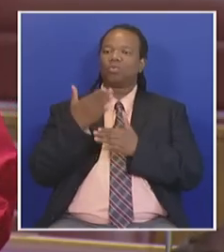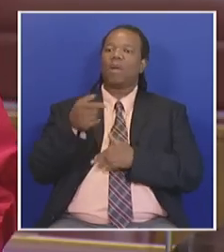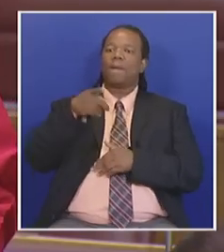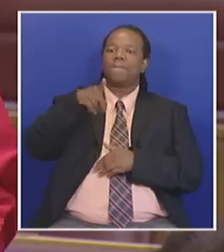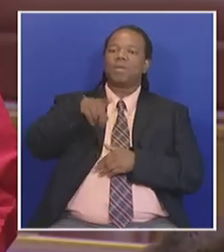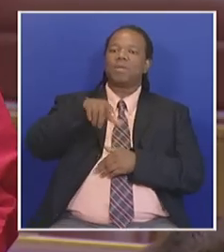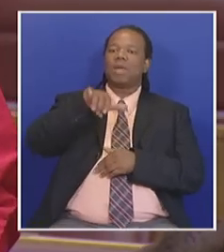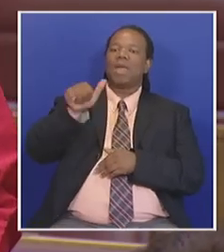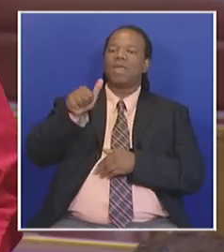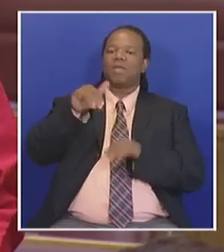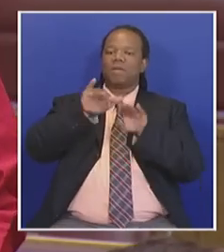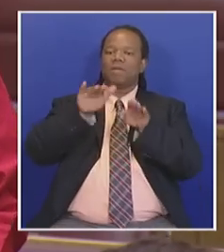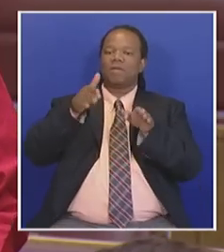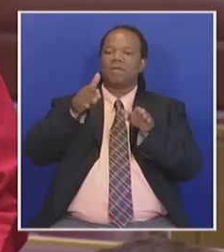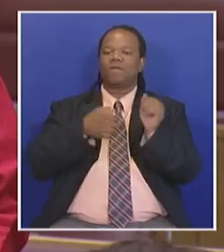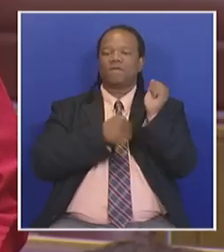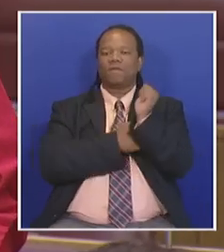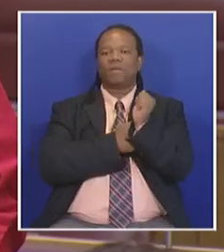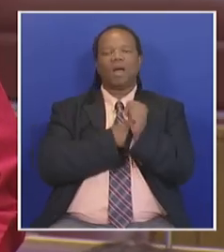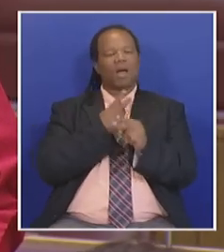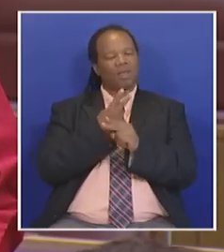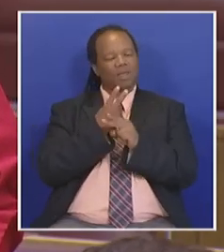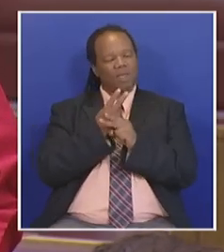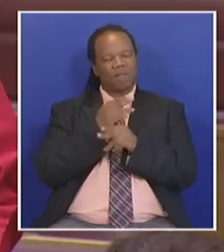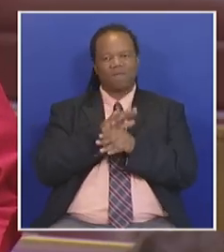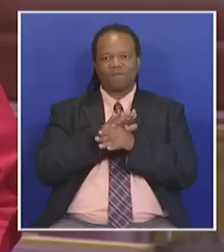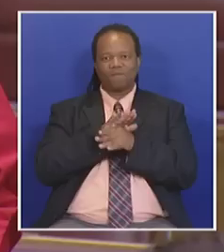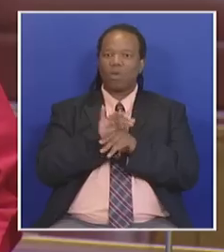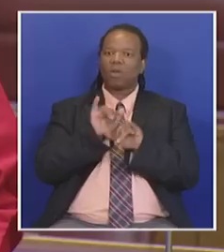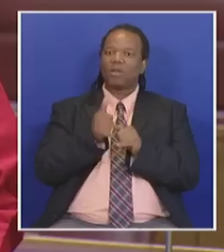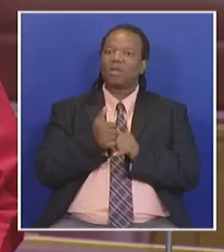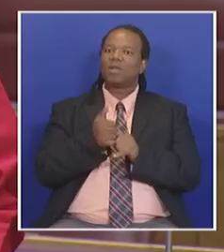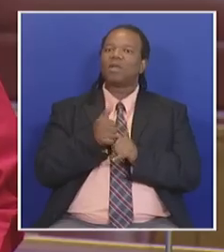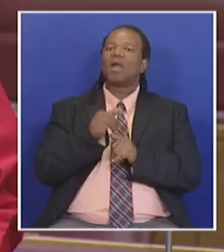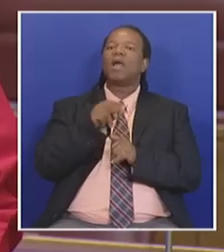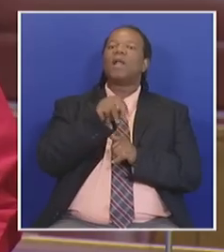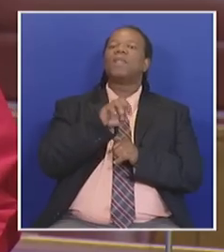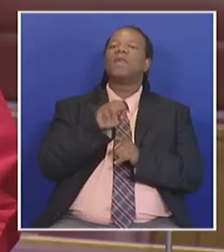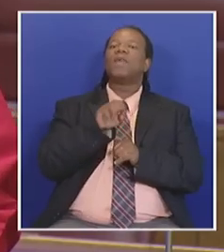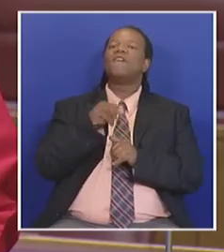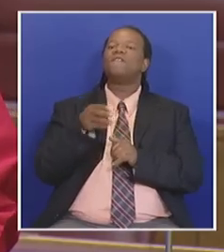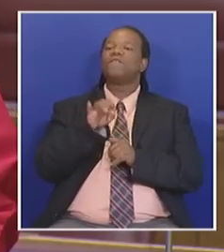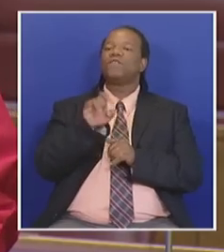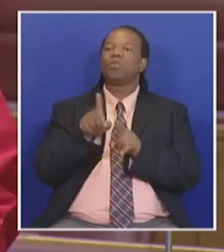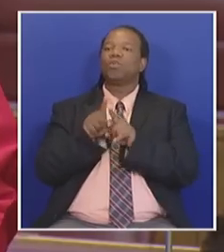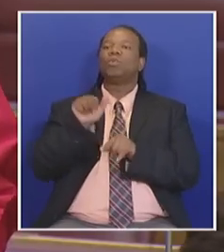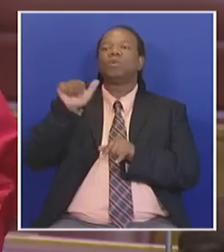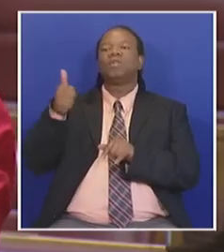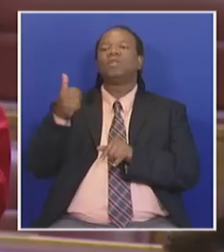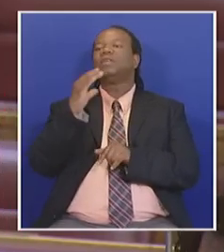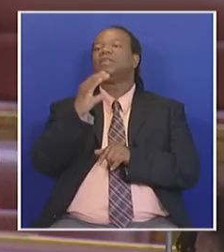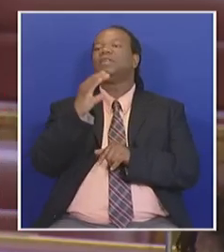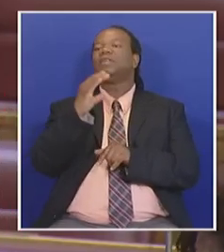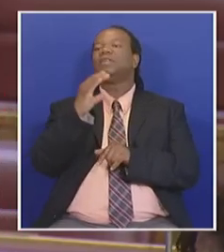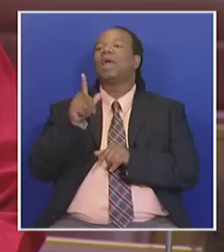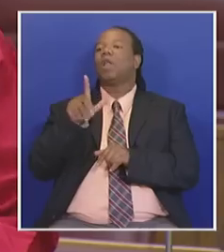office, that she influenced the appointment of her nephew as a CLO in the office of the Speaker in